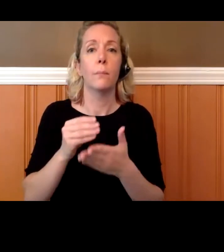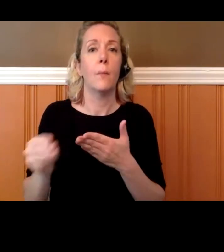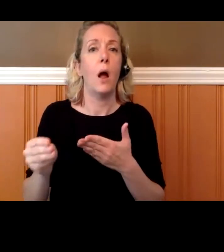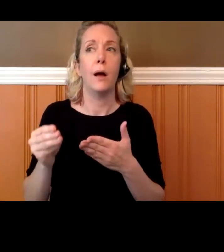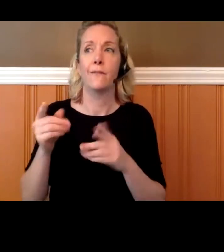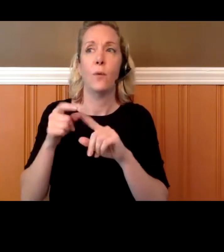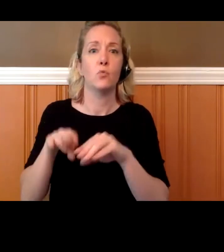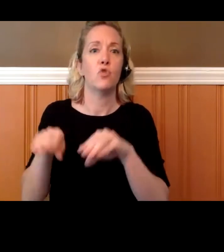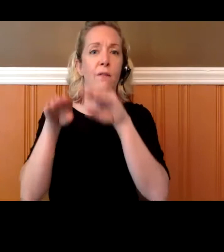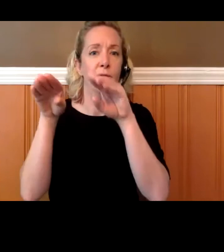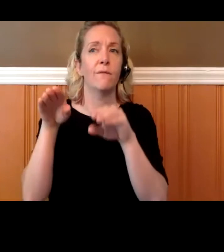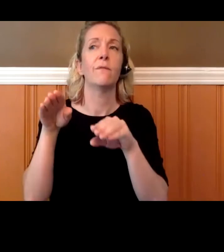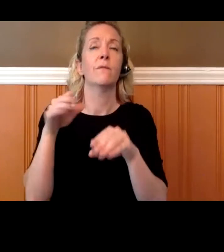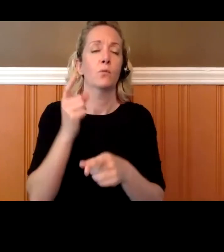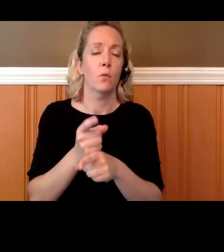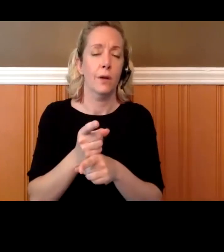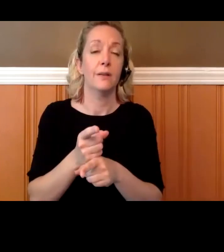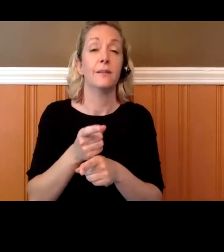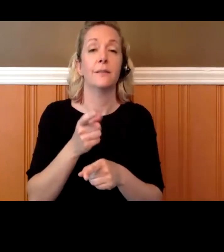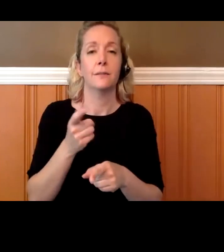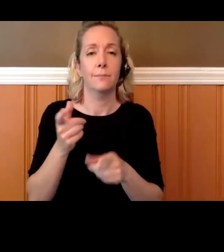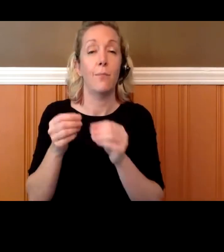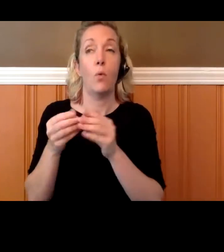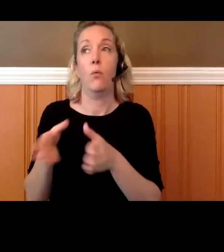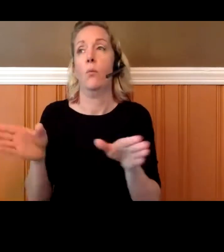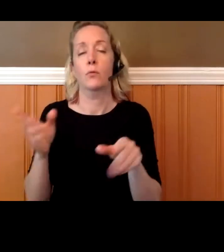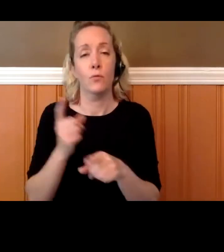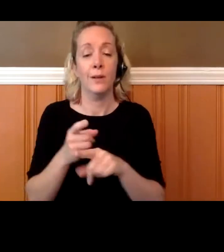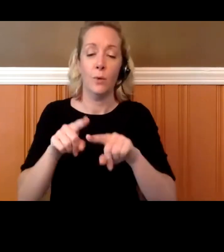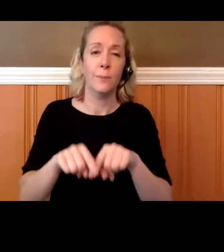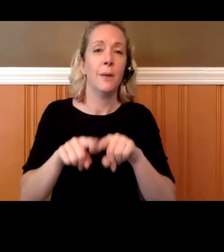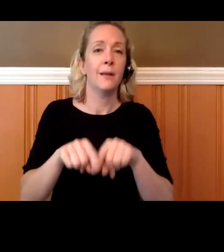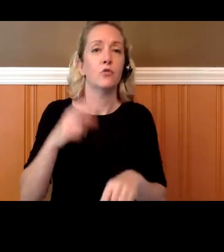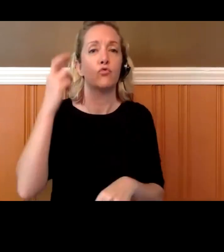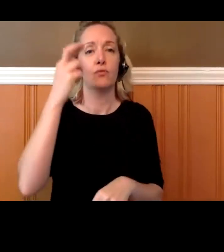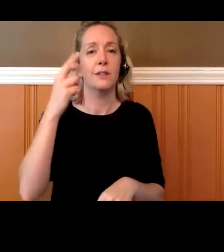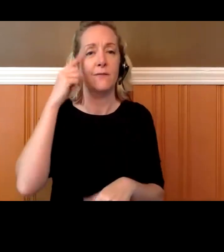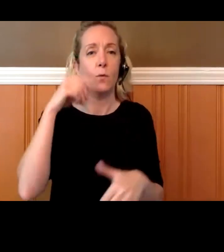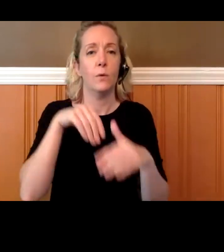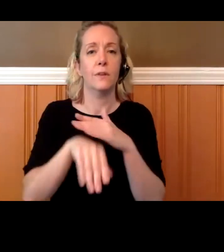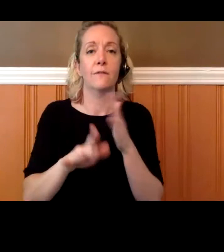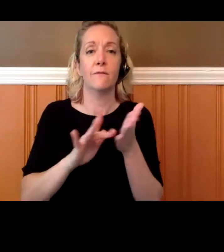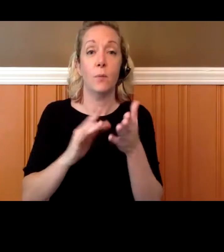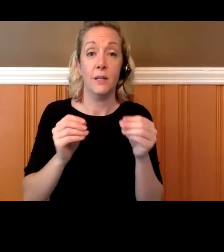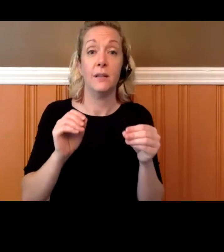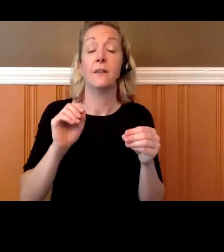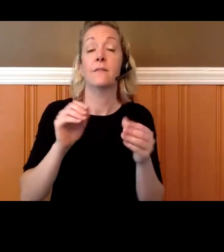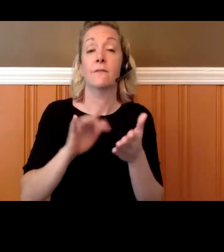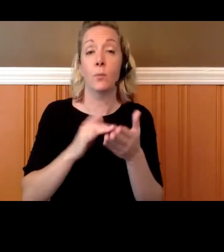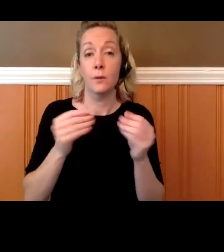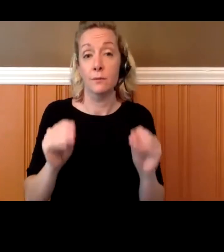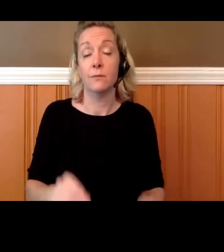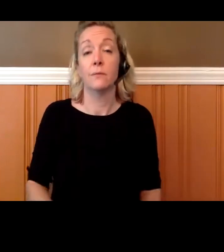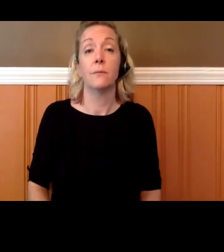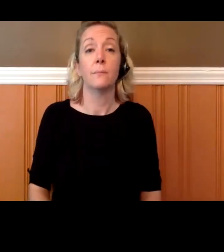That's right. Then you're back into a more open. Yeah. So it depends on what the task is, doesn't it? Good, guys. And then